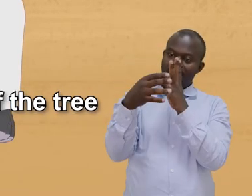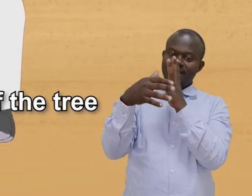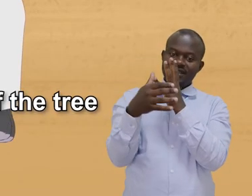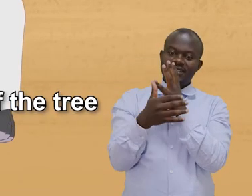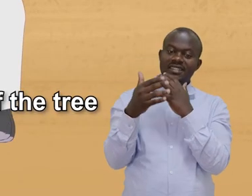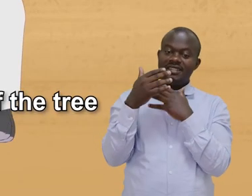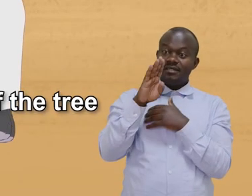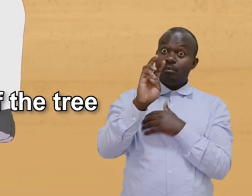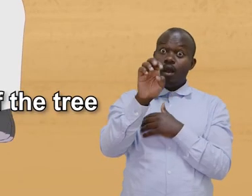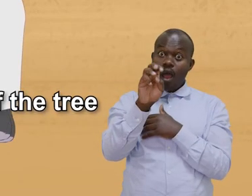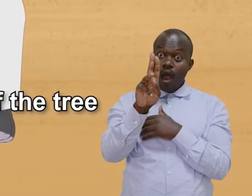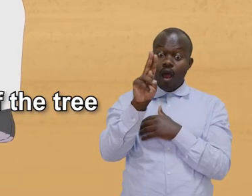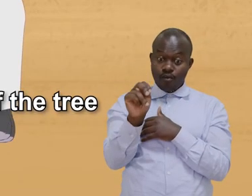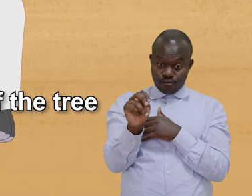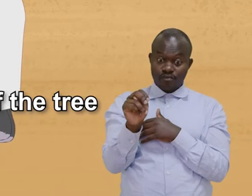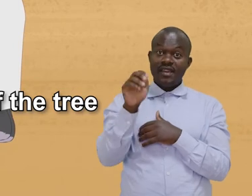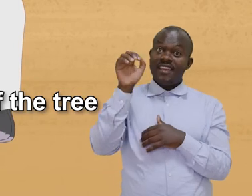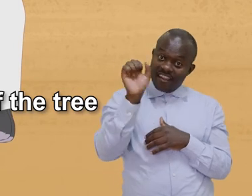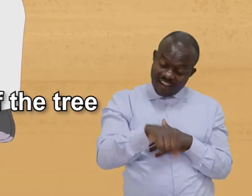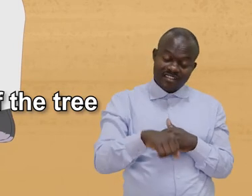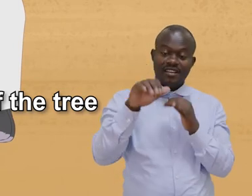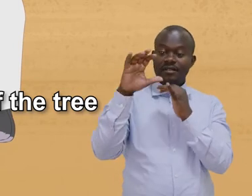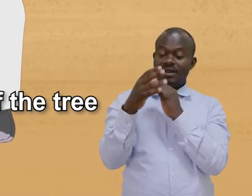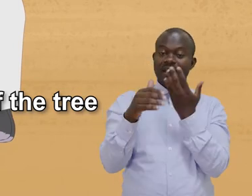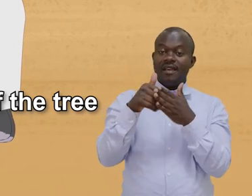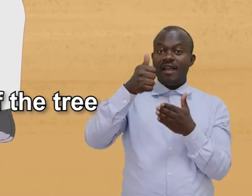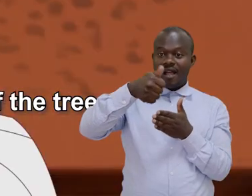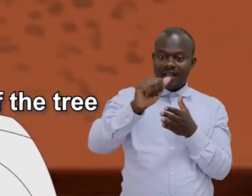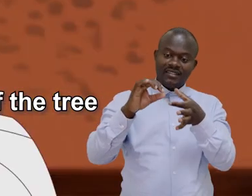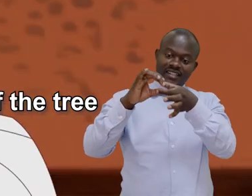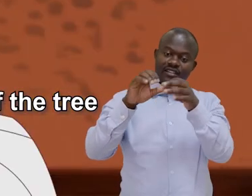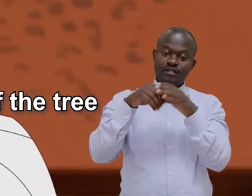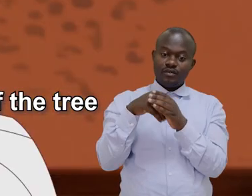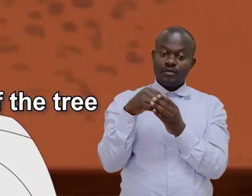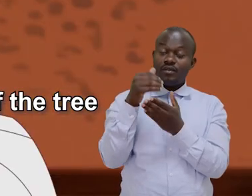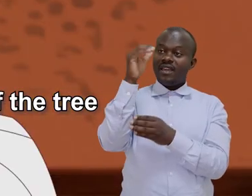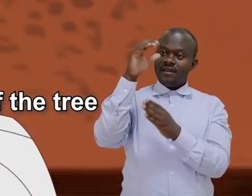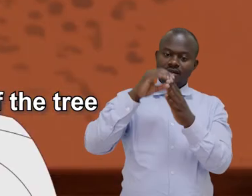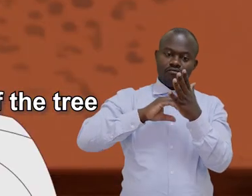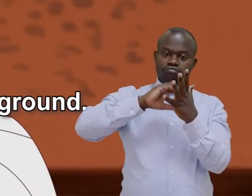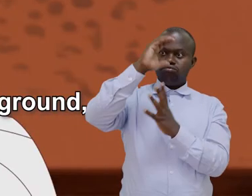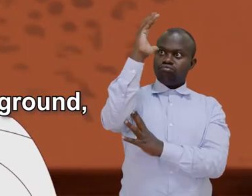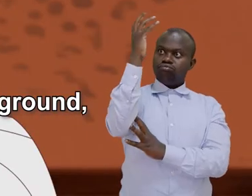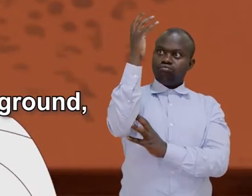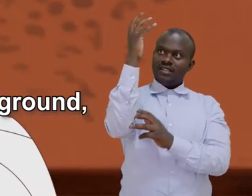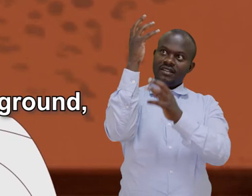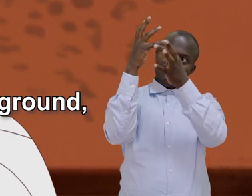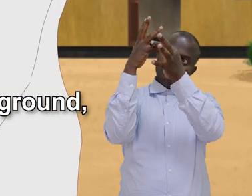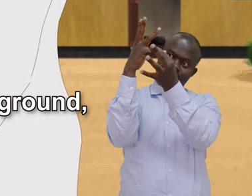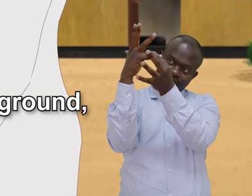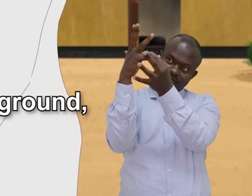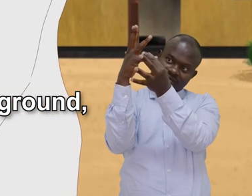Yes, and the branches are attached to the trunk of the tree, which is attached to the ground.